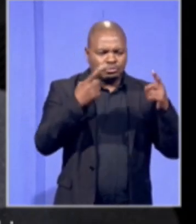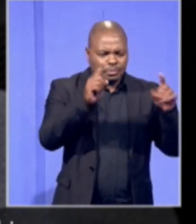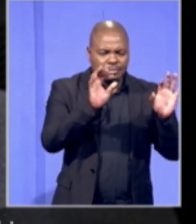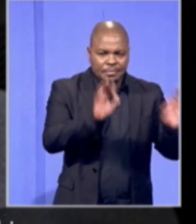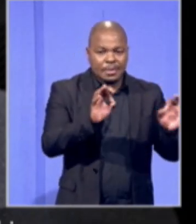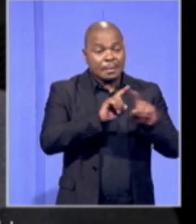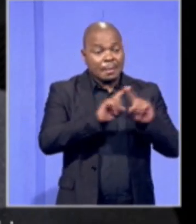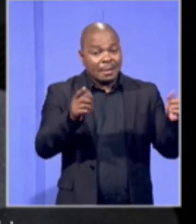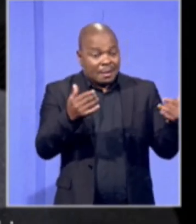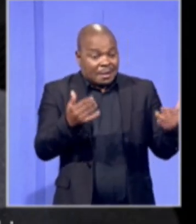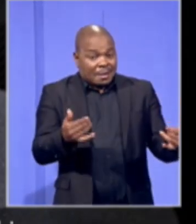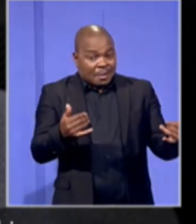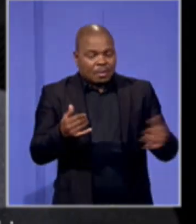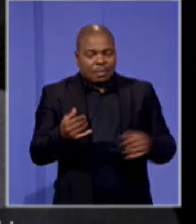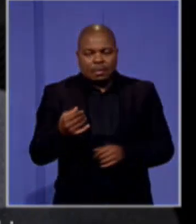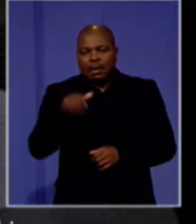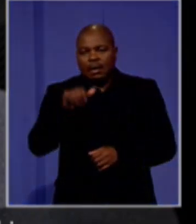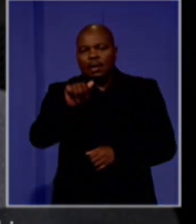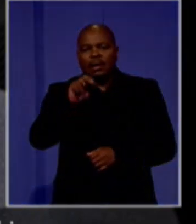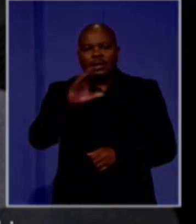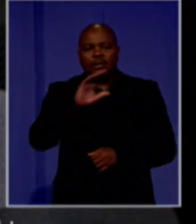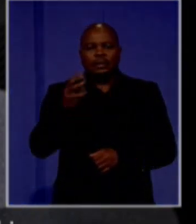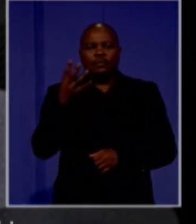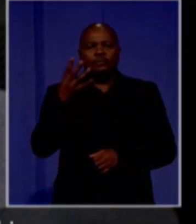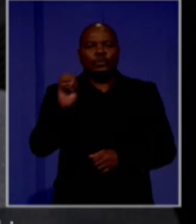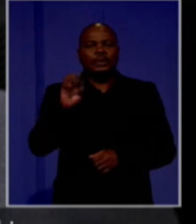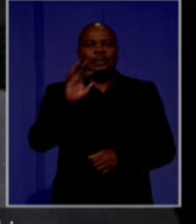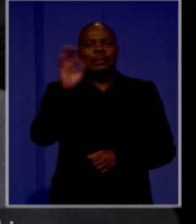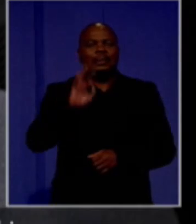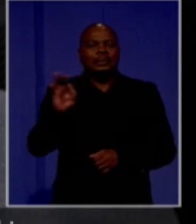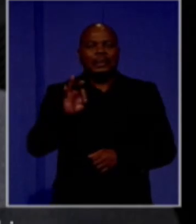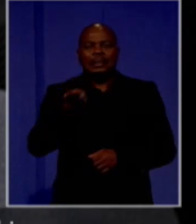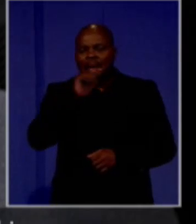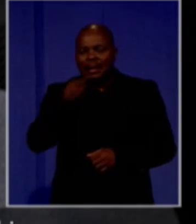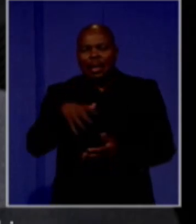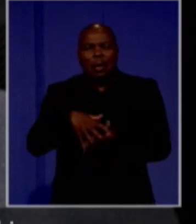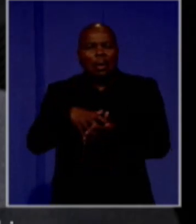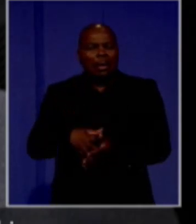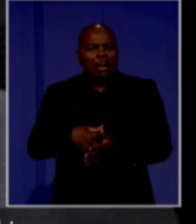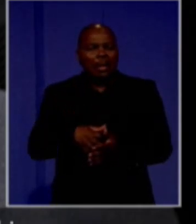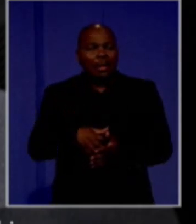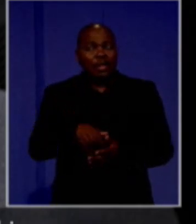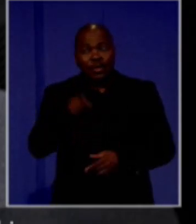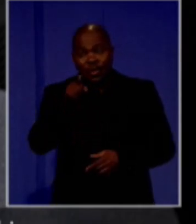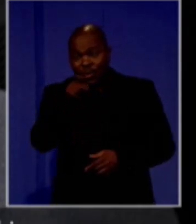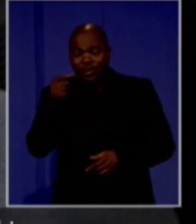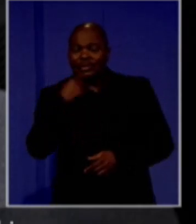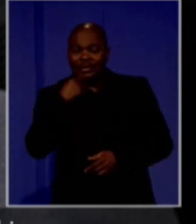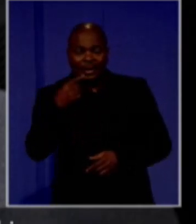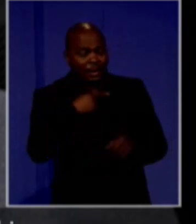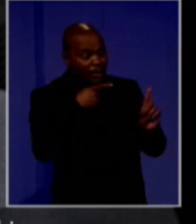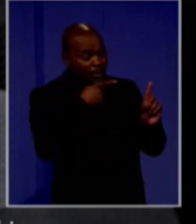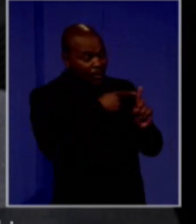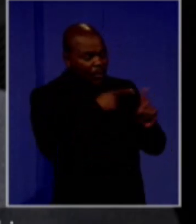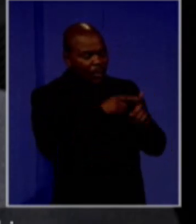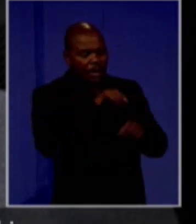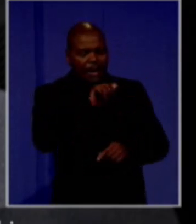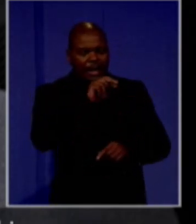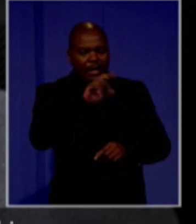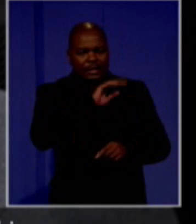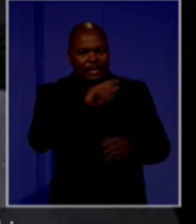it. Now, it's a 40% ANC, it's a weak ANC. So to say that Ramaphosa is implementing ANC